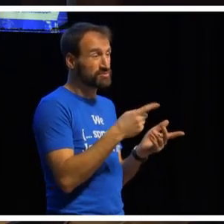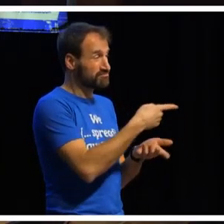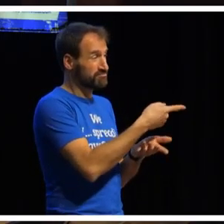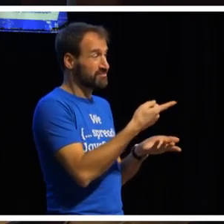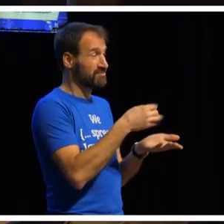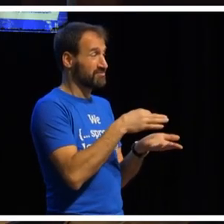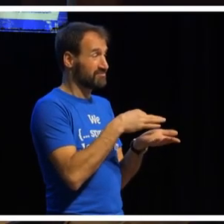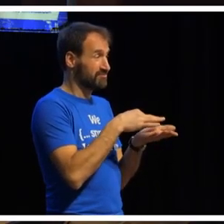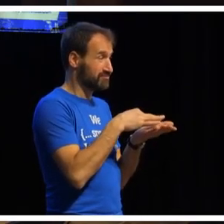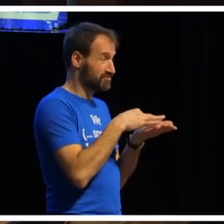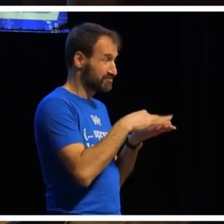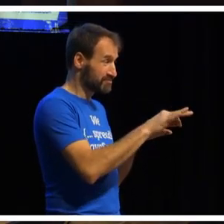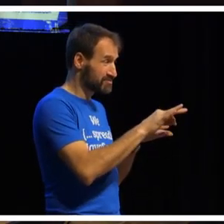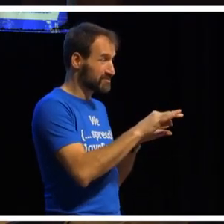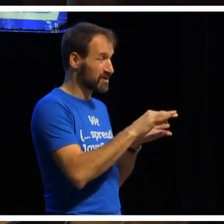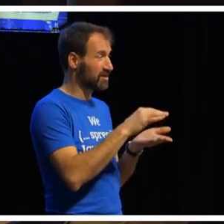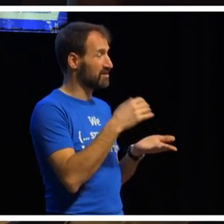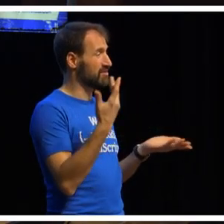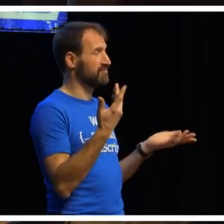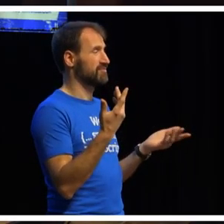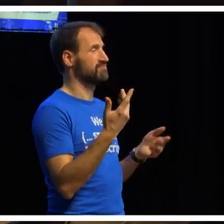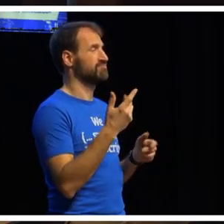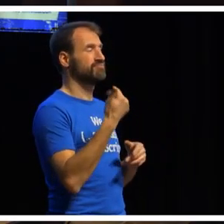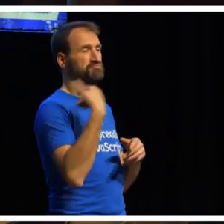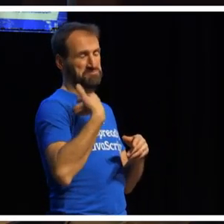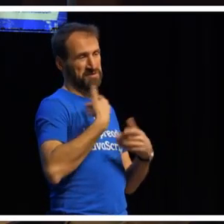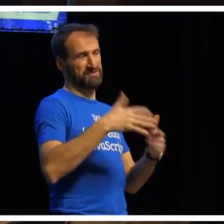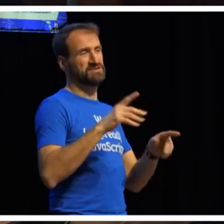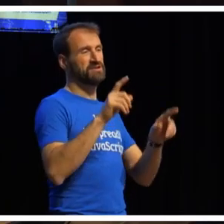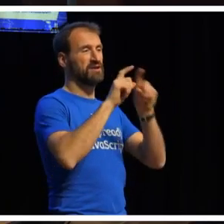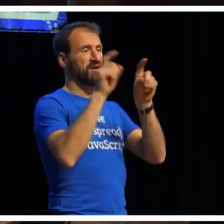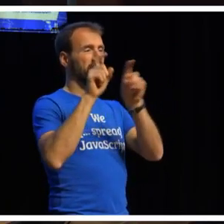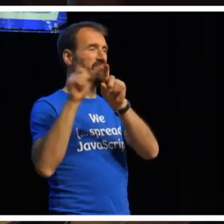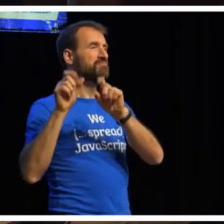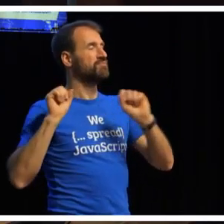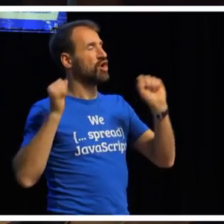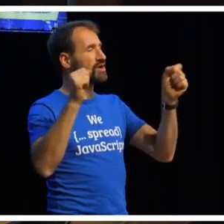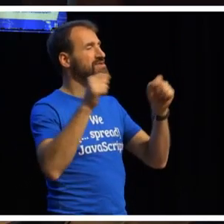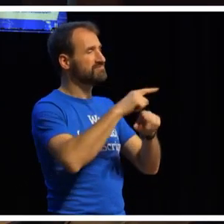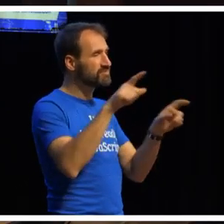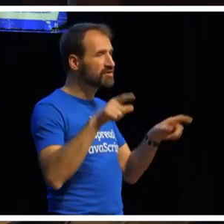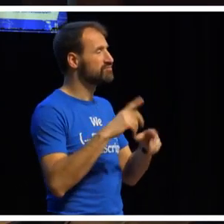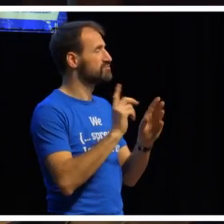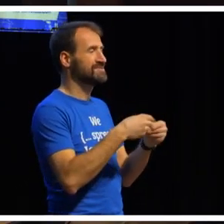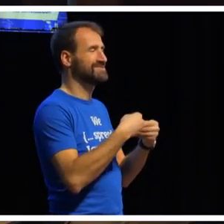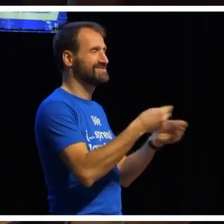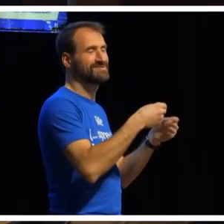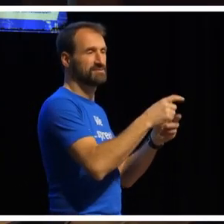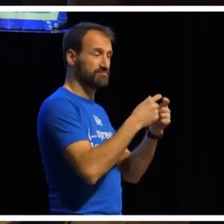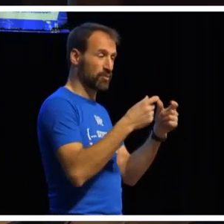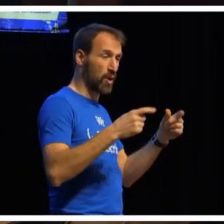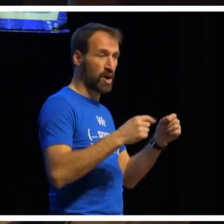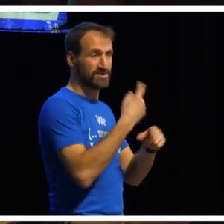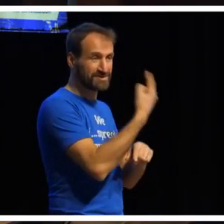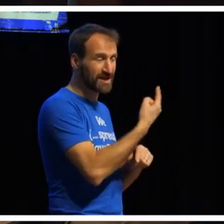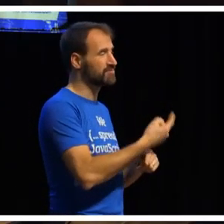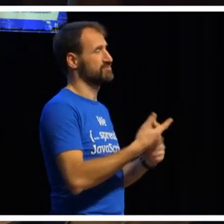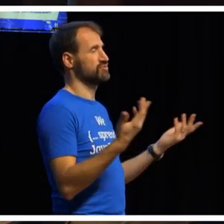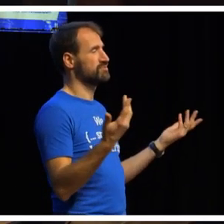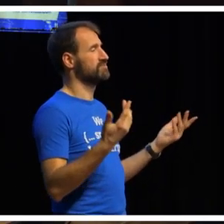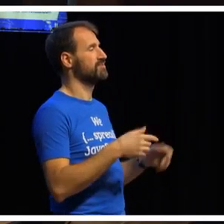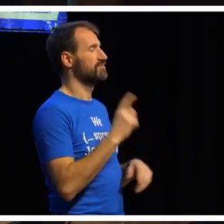by Kickstarter campaigns that I've run for these kind of boards, and also just selling the boards. While I sell them, it's